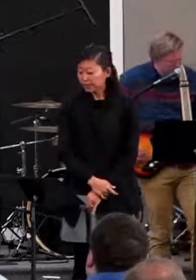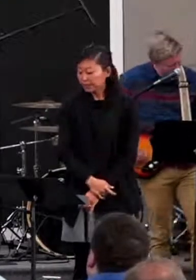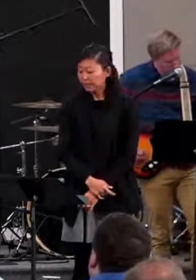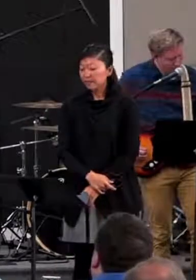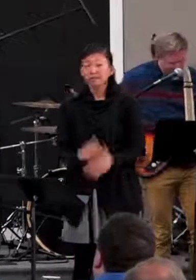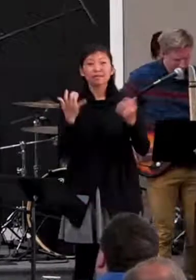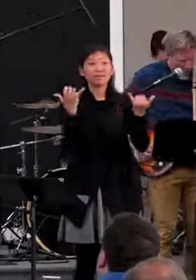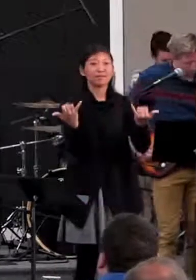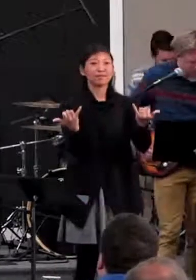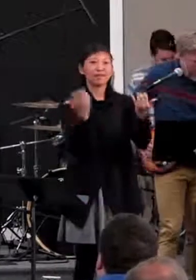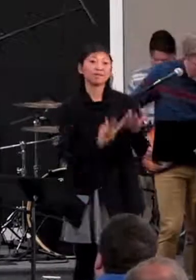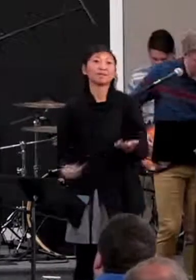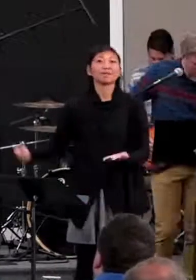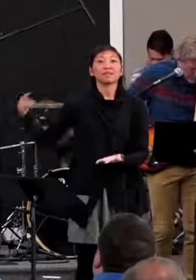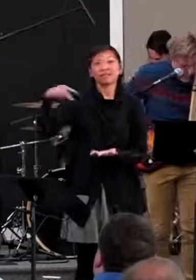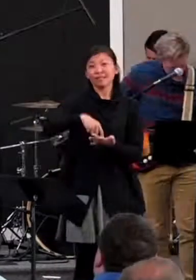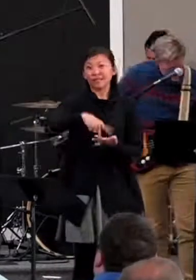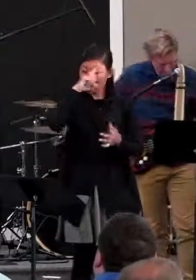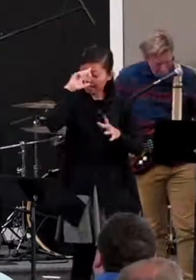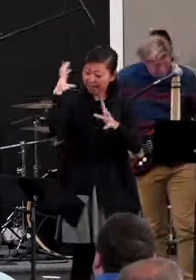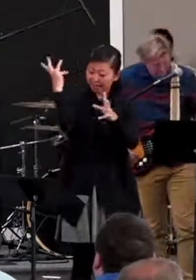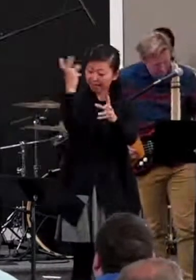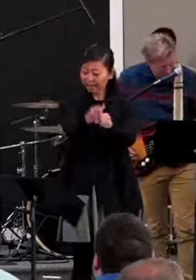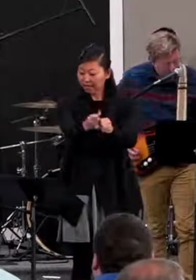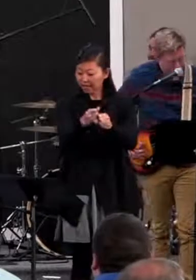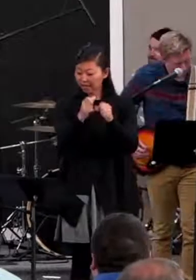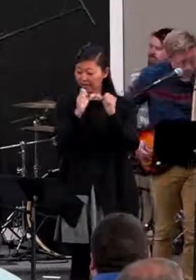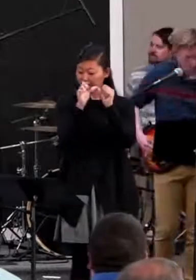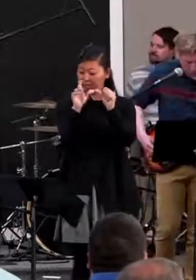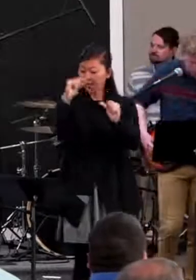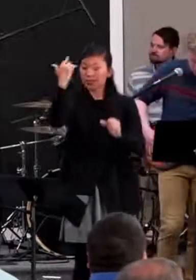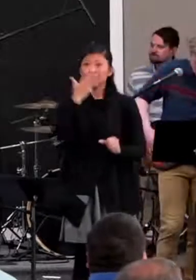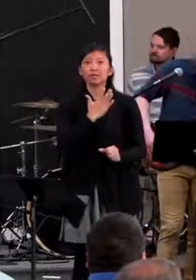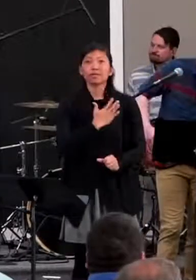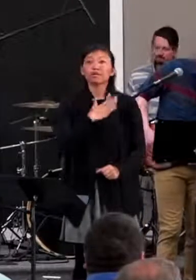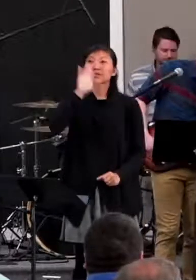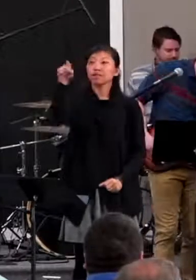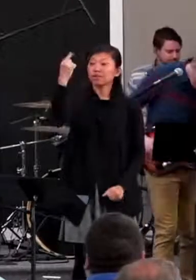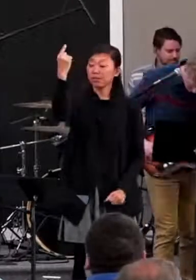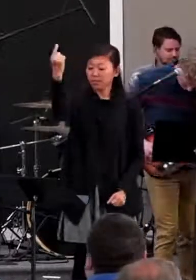So I'll stand in faith by grace and grace